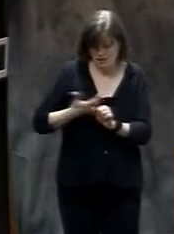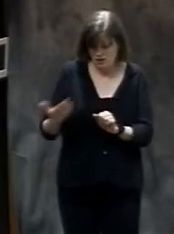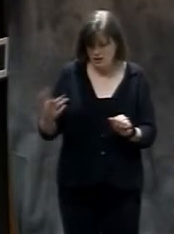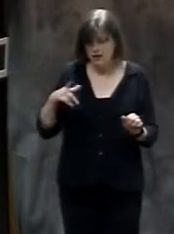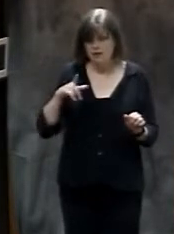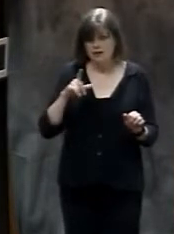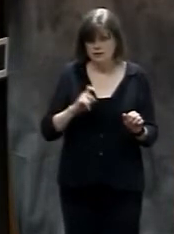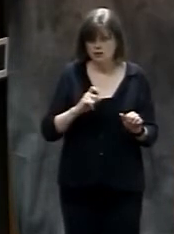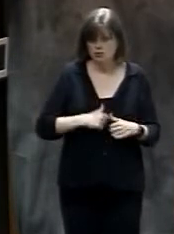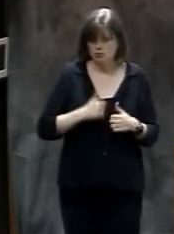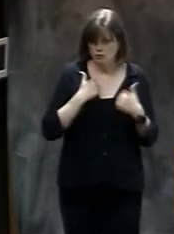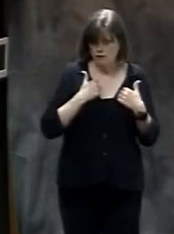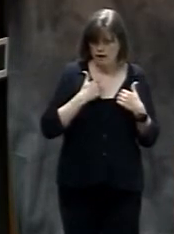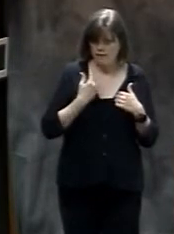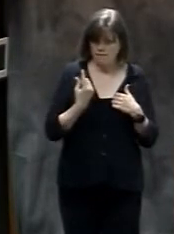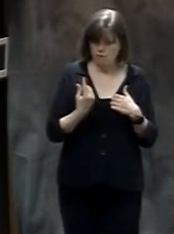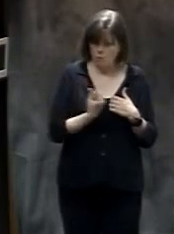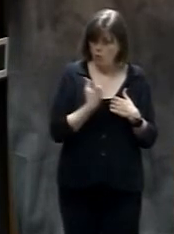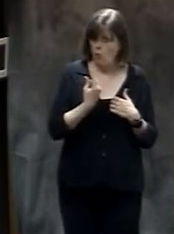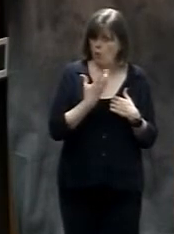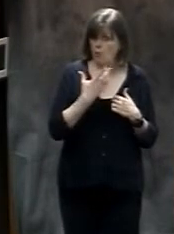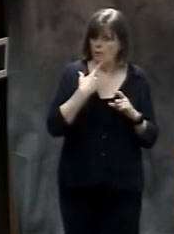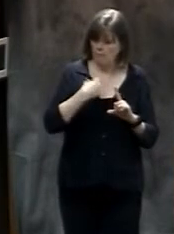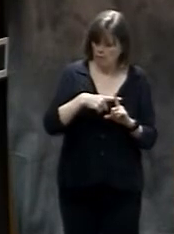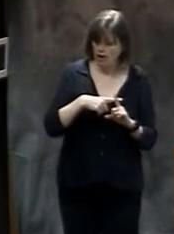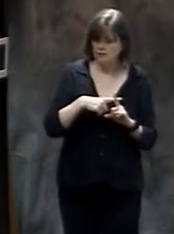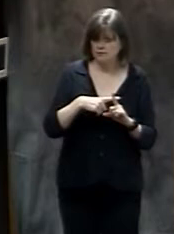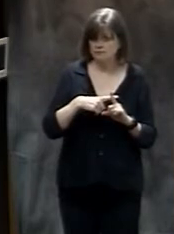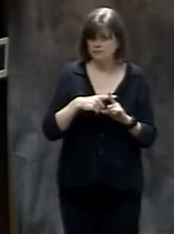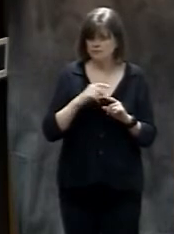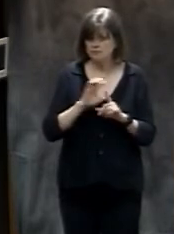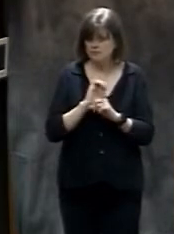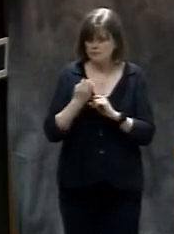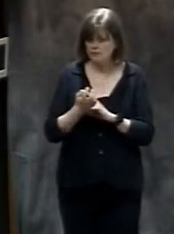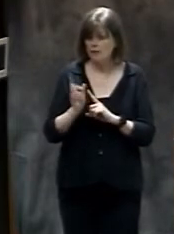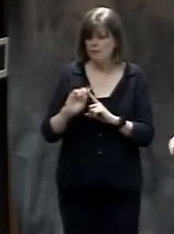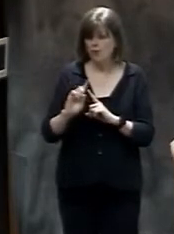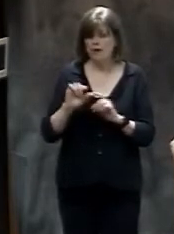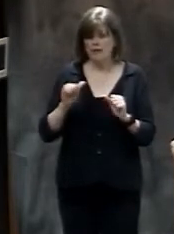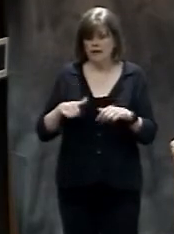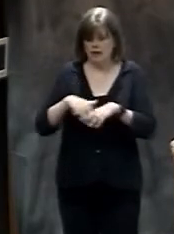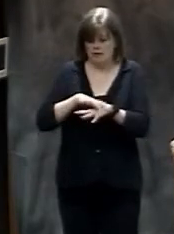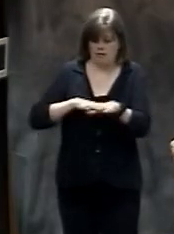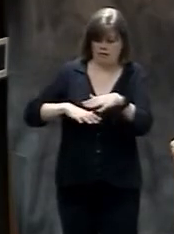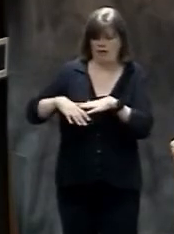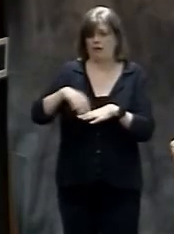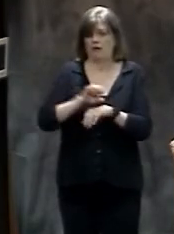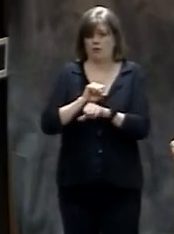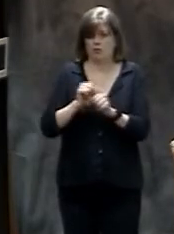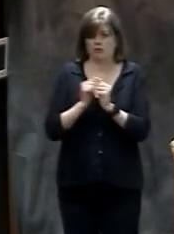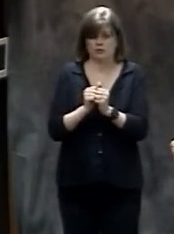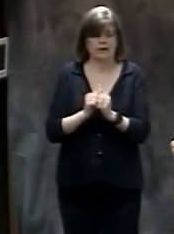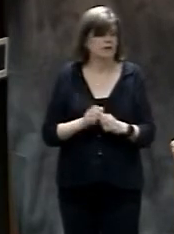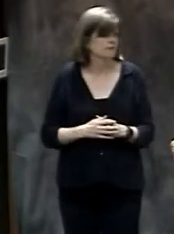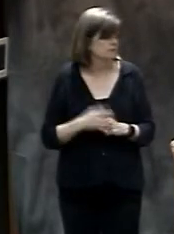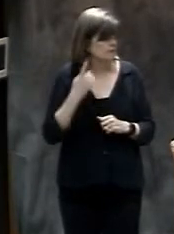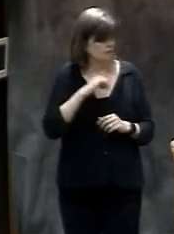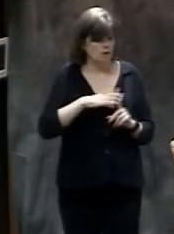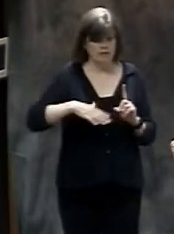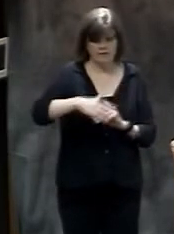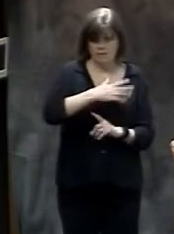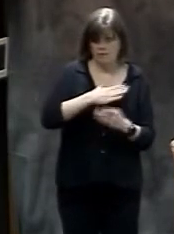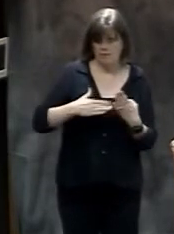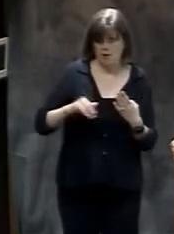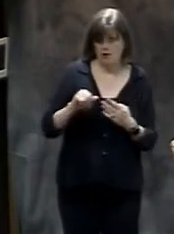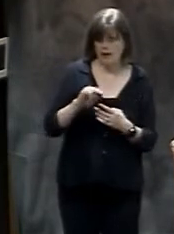is conducive to the individual survival and to all three of them working together. And for this environment part, Andy Monaghan